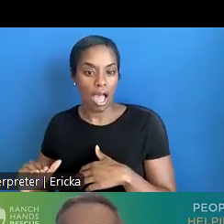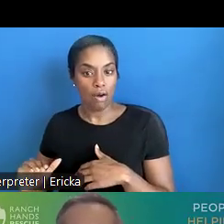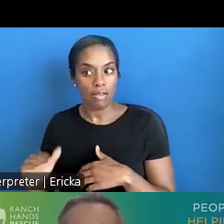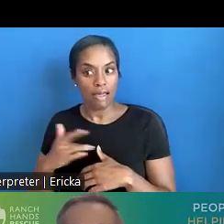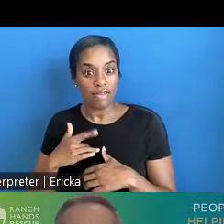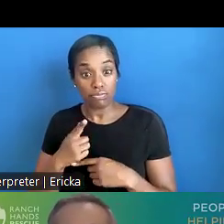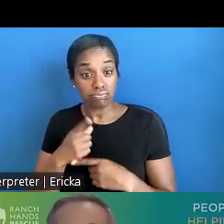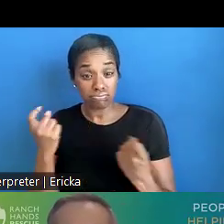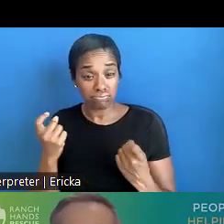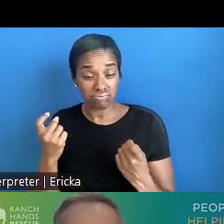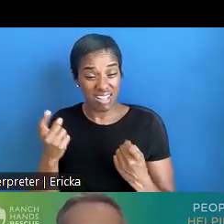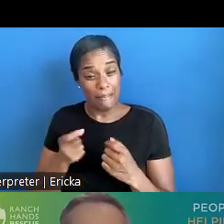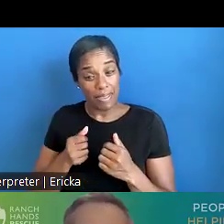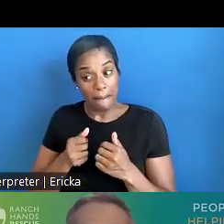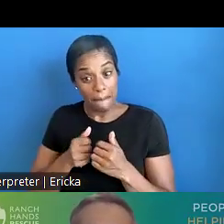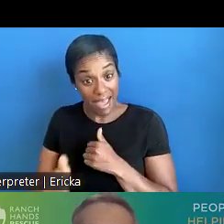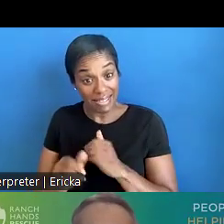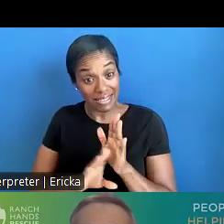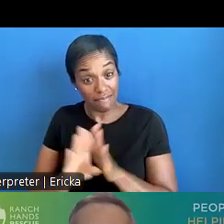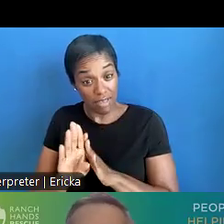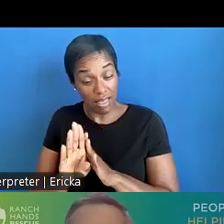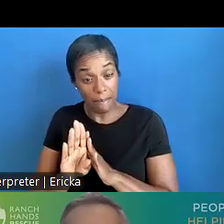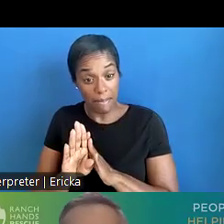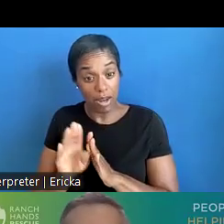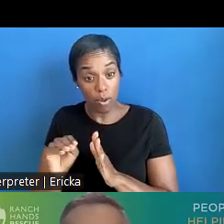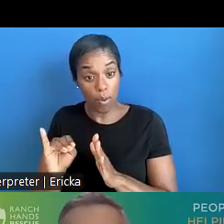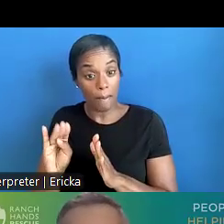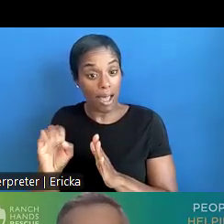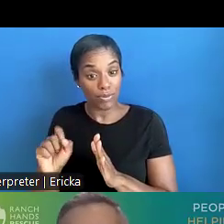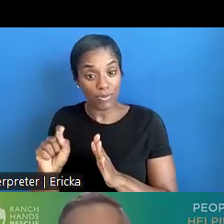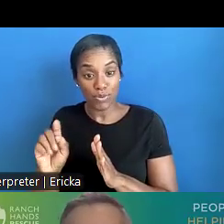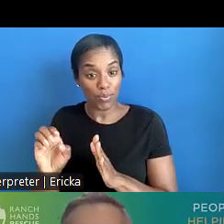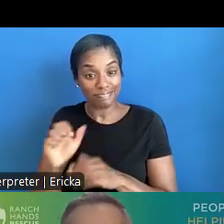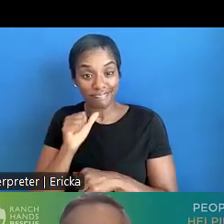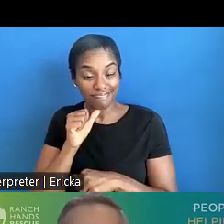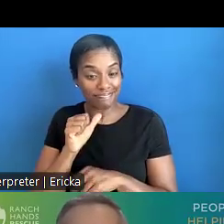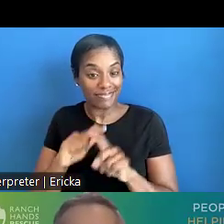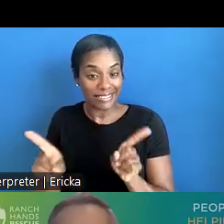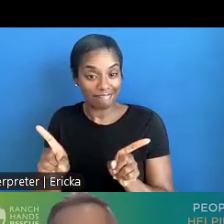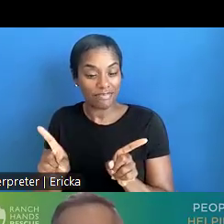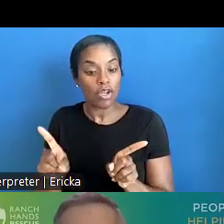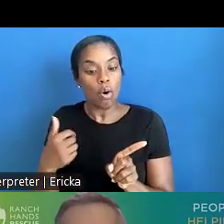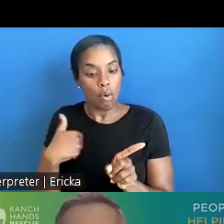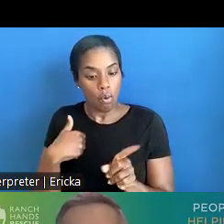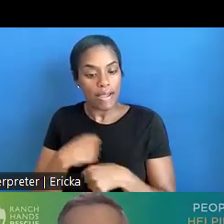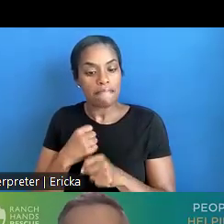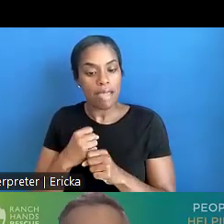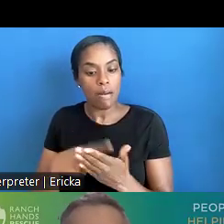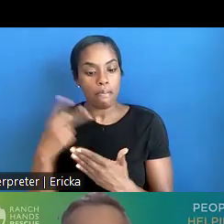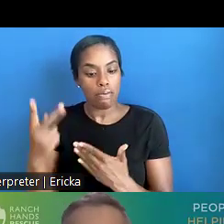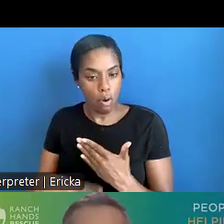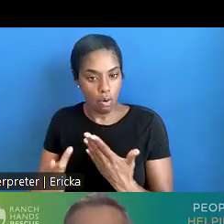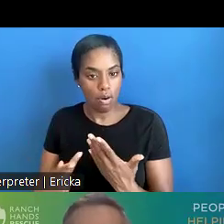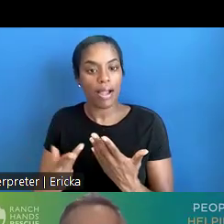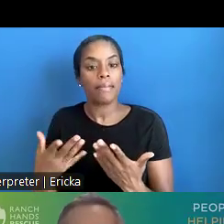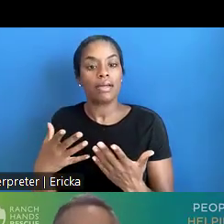get past that certain developmental milestone. So we actually created a level system within our program that mirrors the stages of development. And we